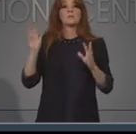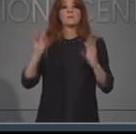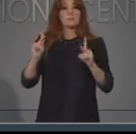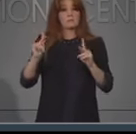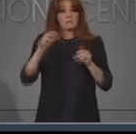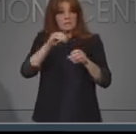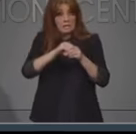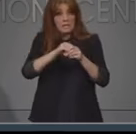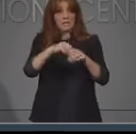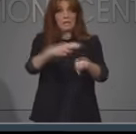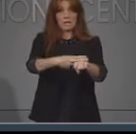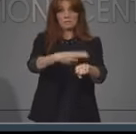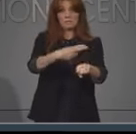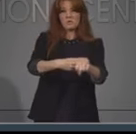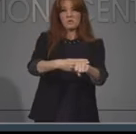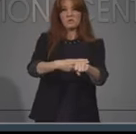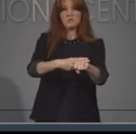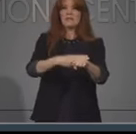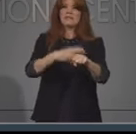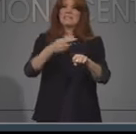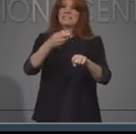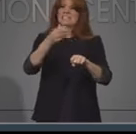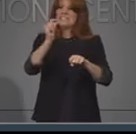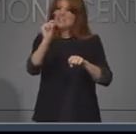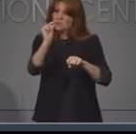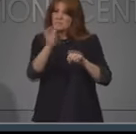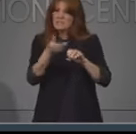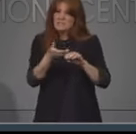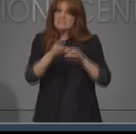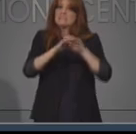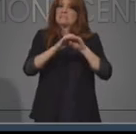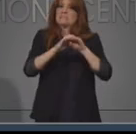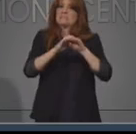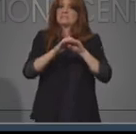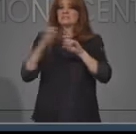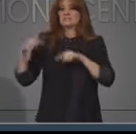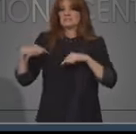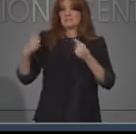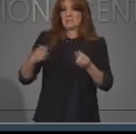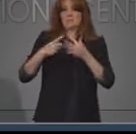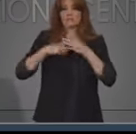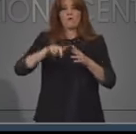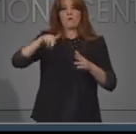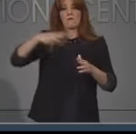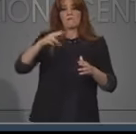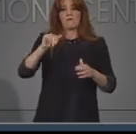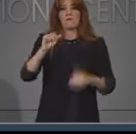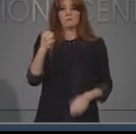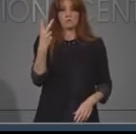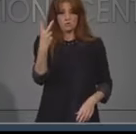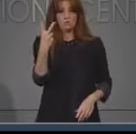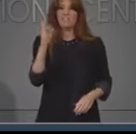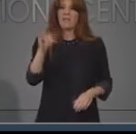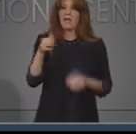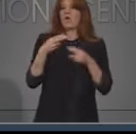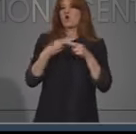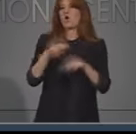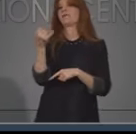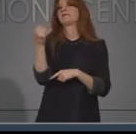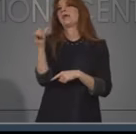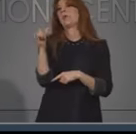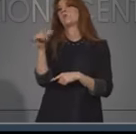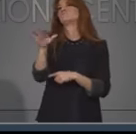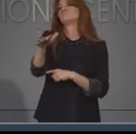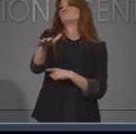of hospitalization has increased slightly since entering phase 2. I've given this metric a yellow